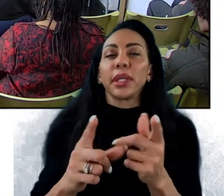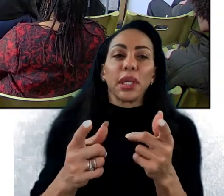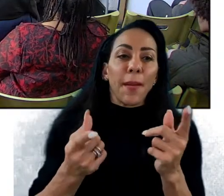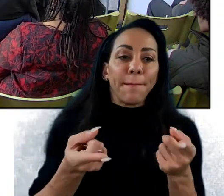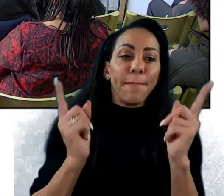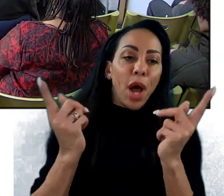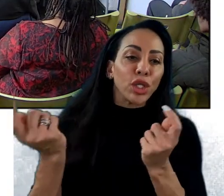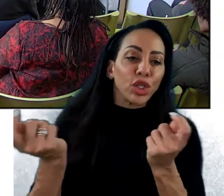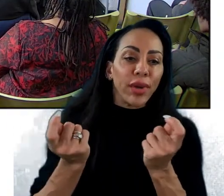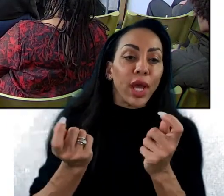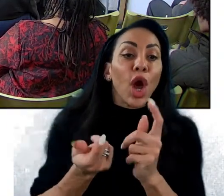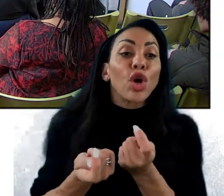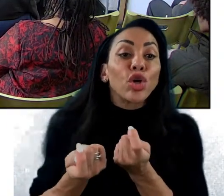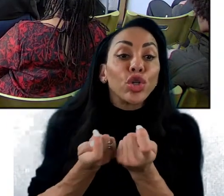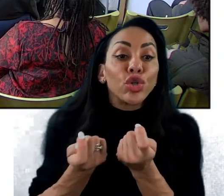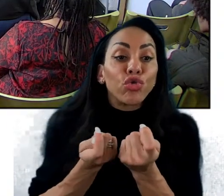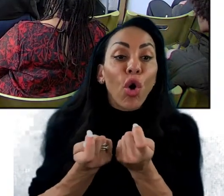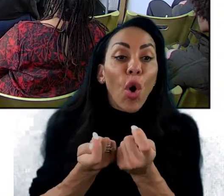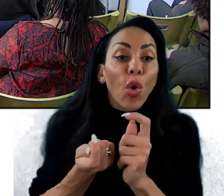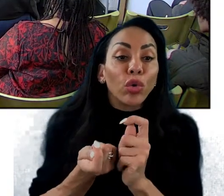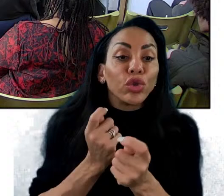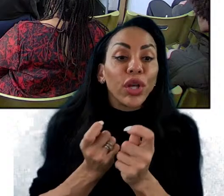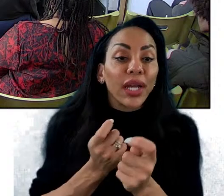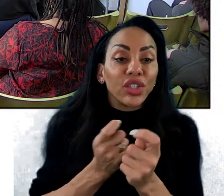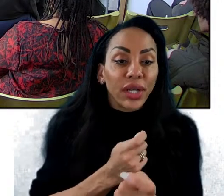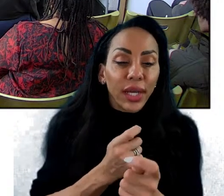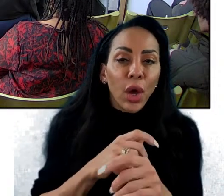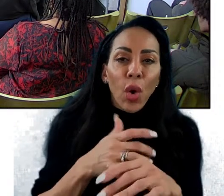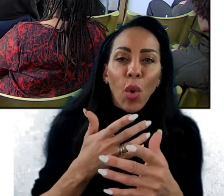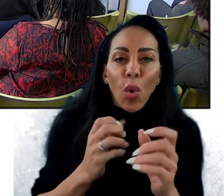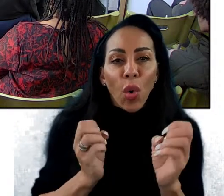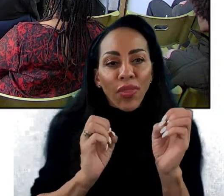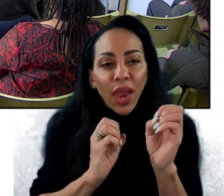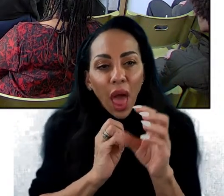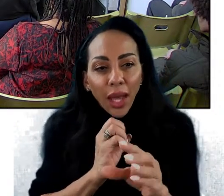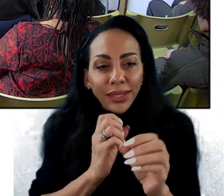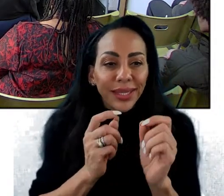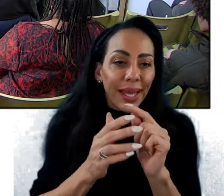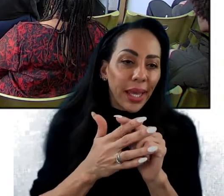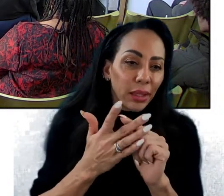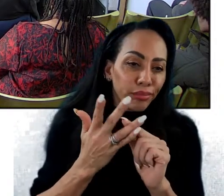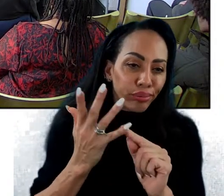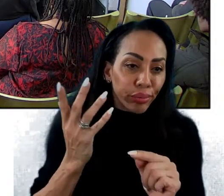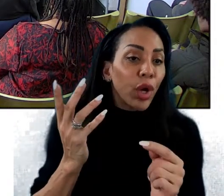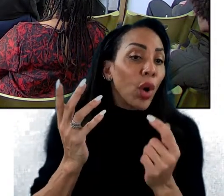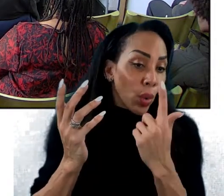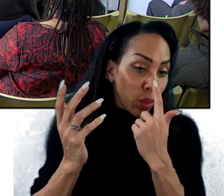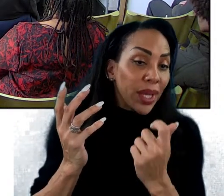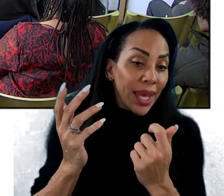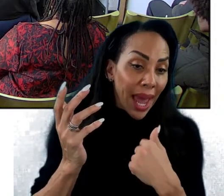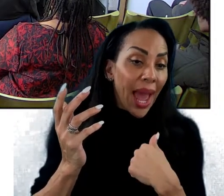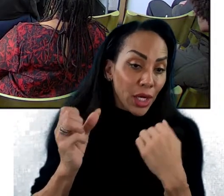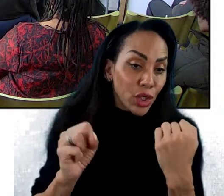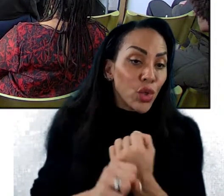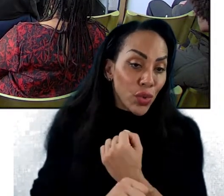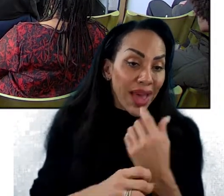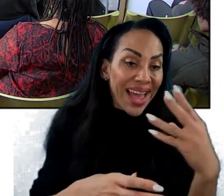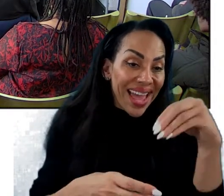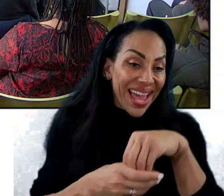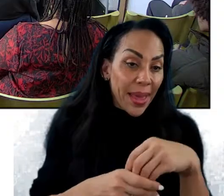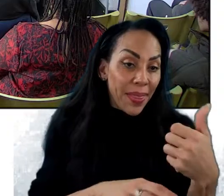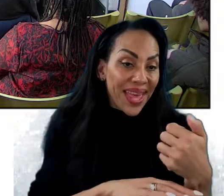tweak the lighting or something from some kind of signal. So we do actually have that in the app now. So you can